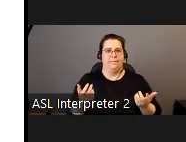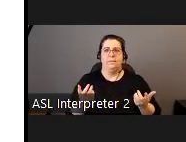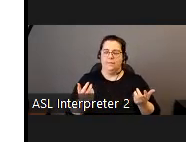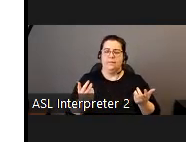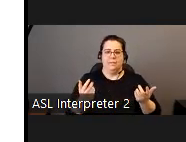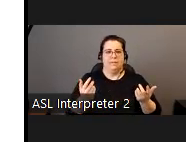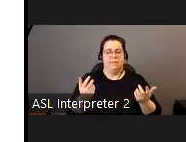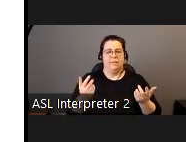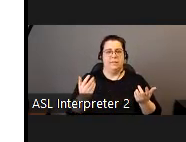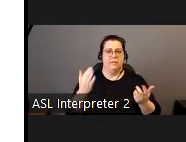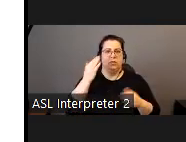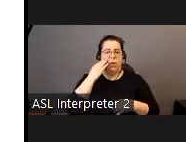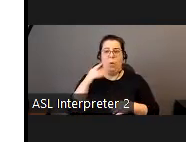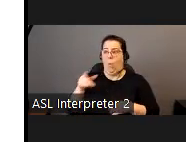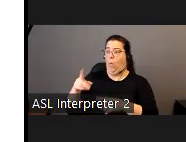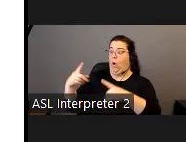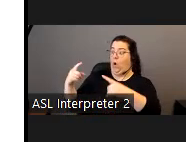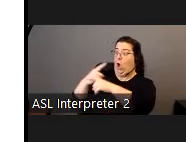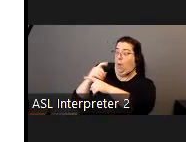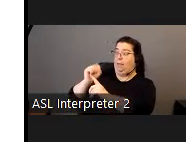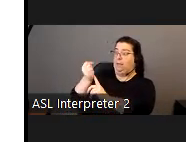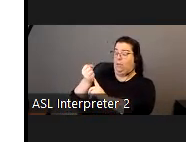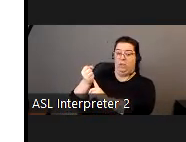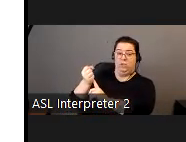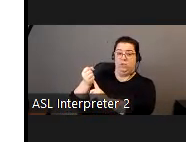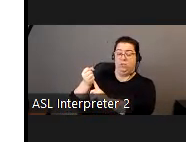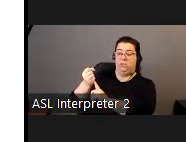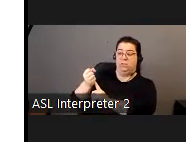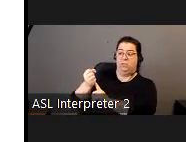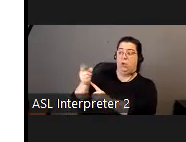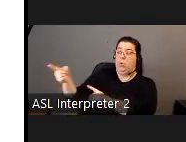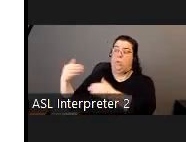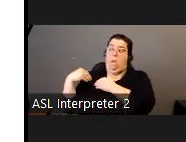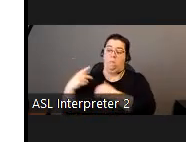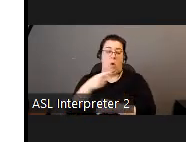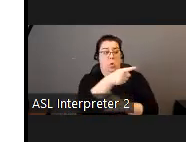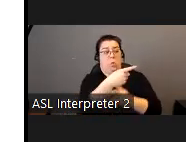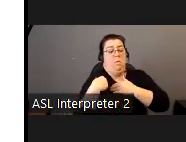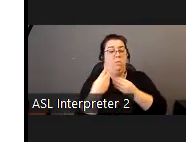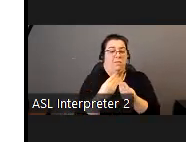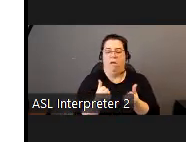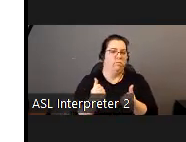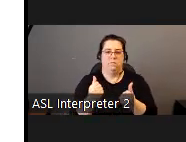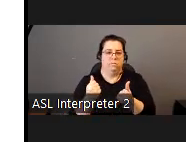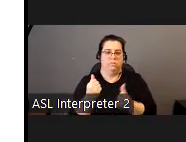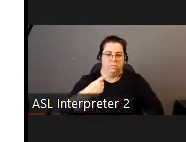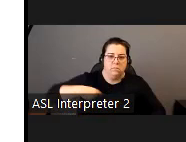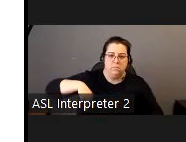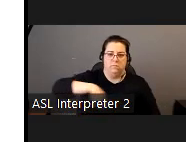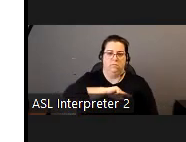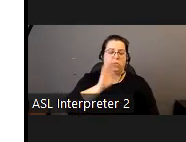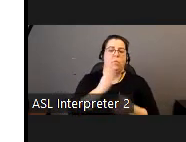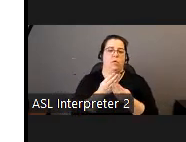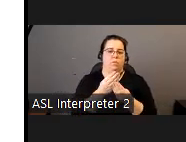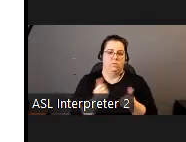not expecting any one person, sector, organization, or community to solve it. It is a matter of having a lot of